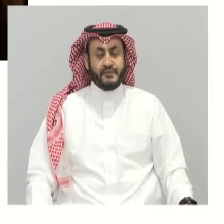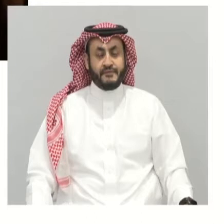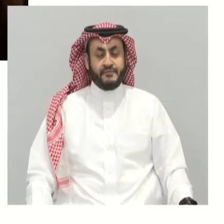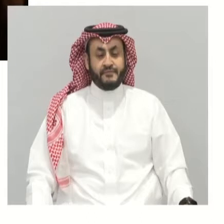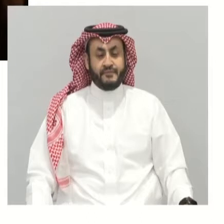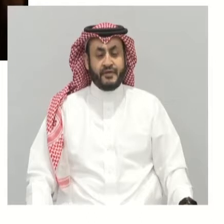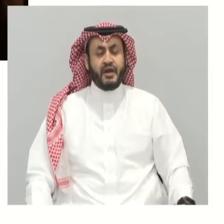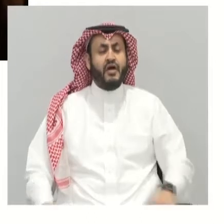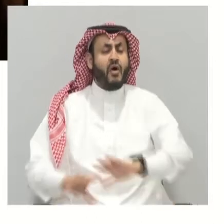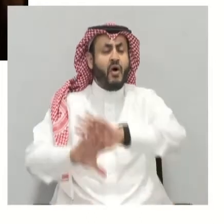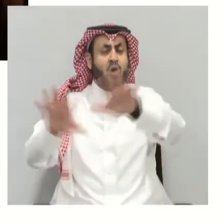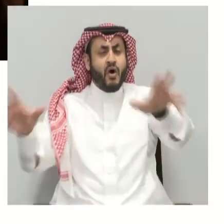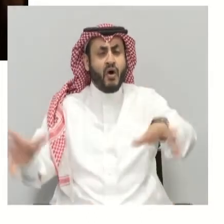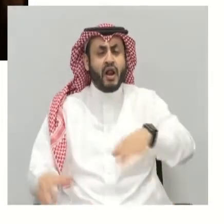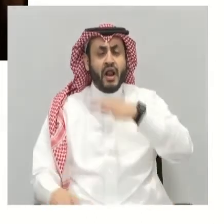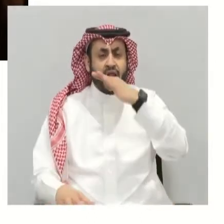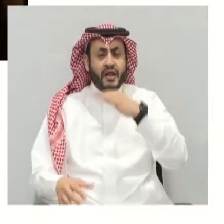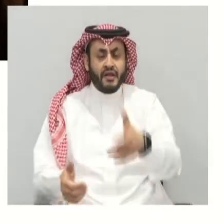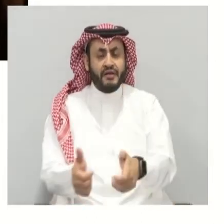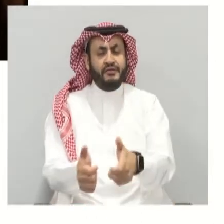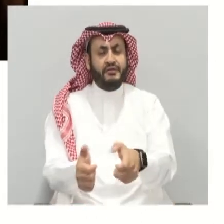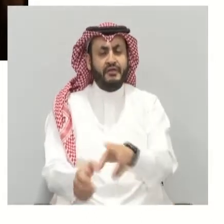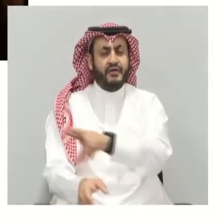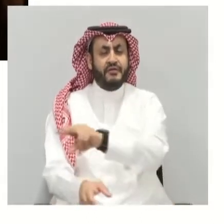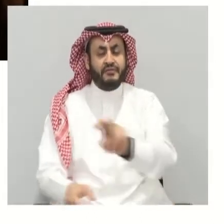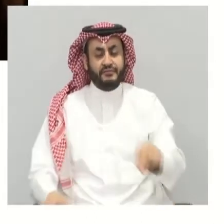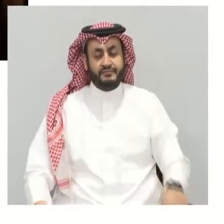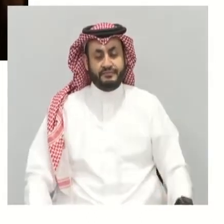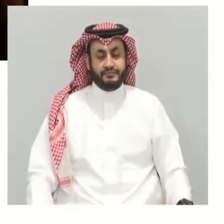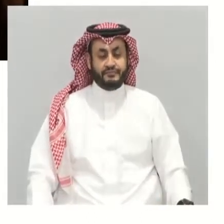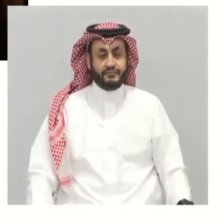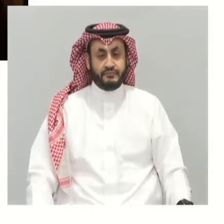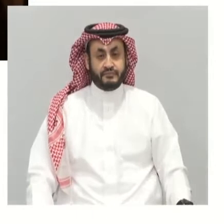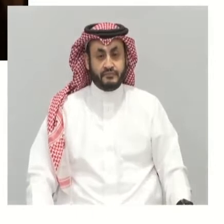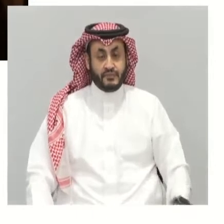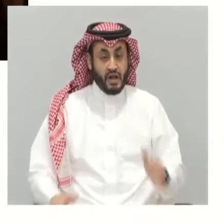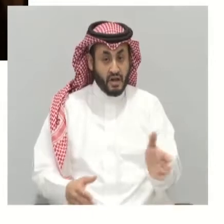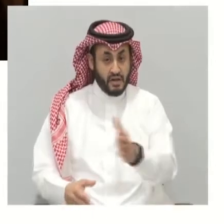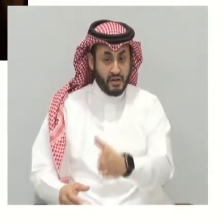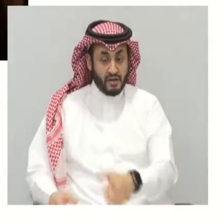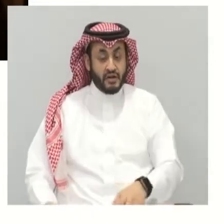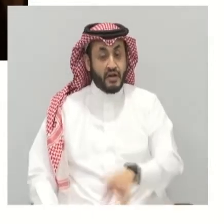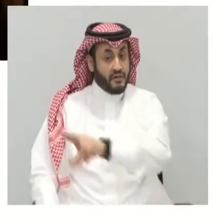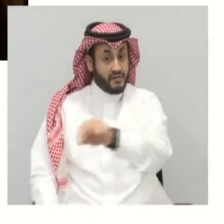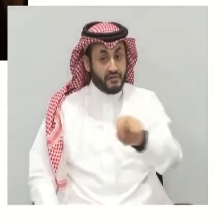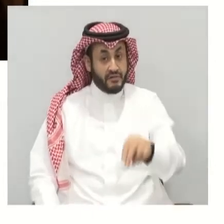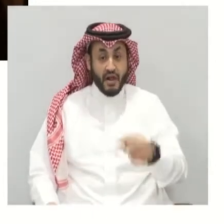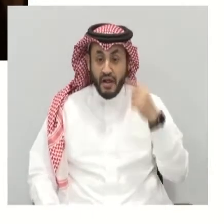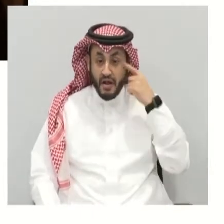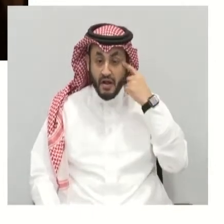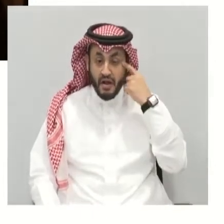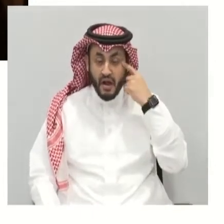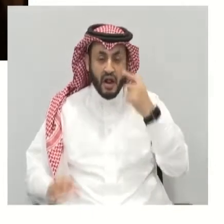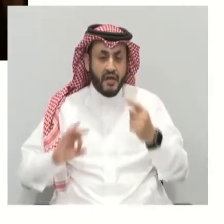they'll all say video games. But no country can compare to South Korea for love